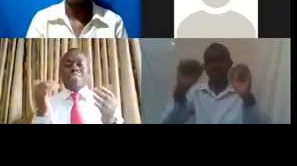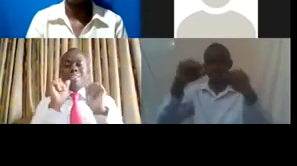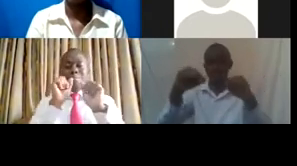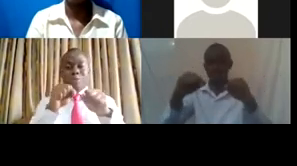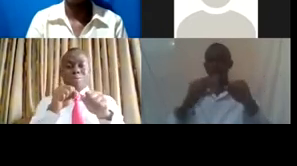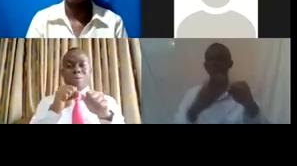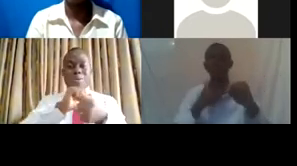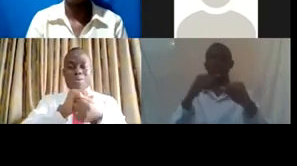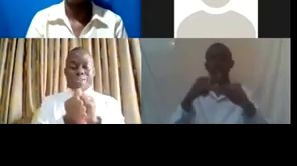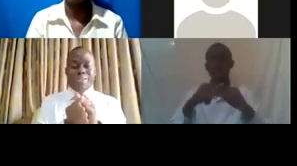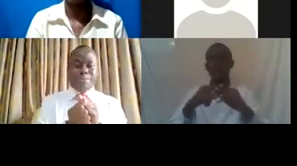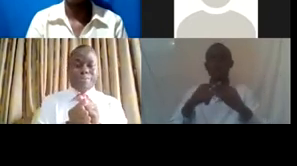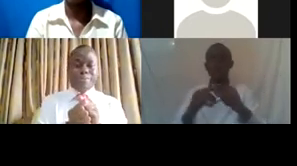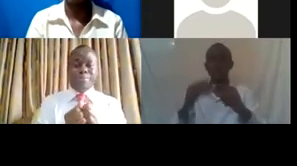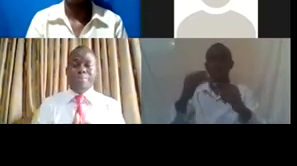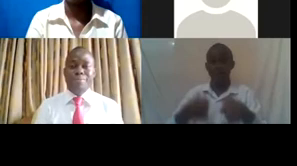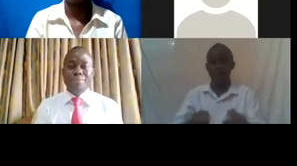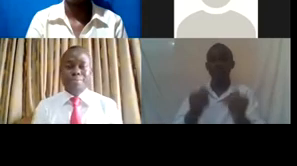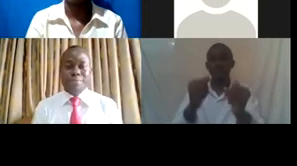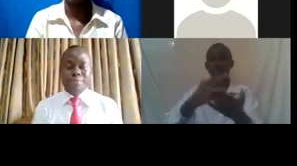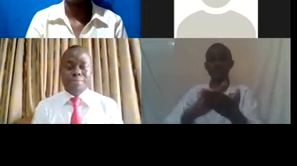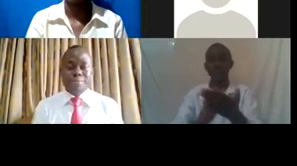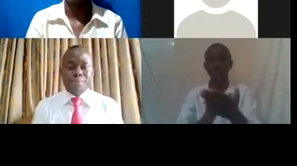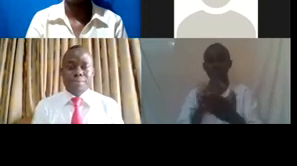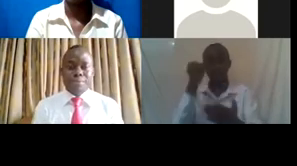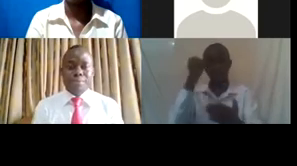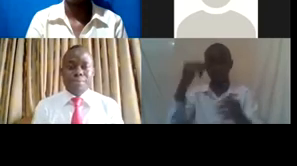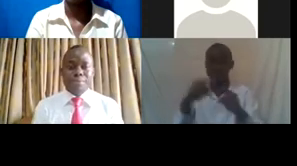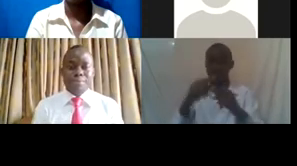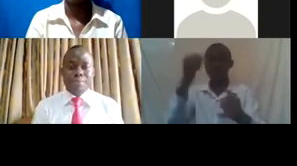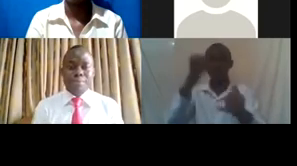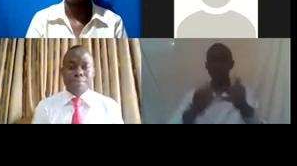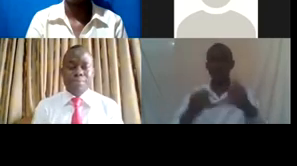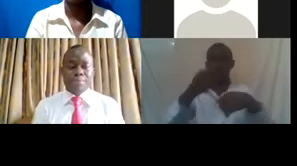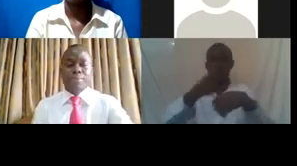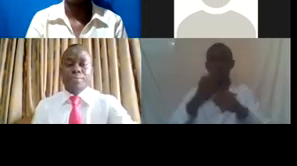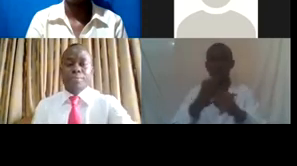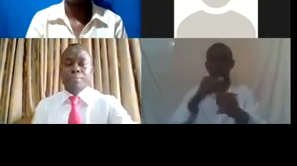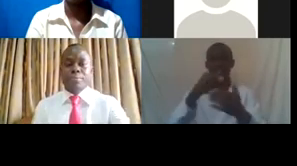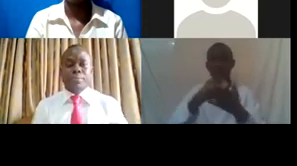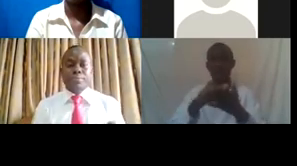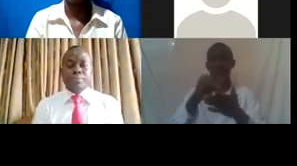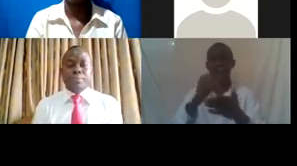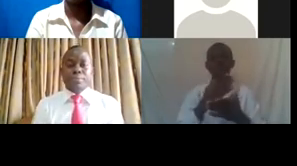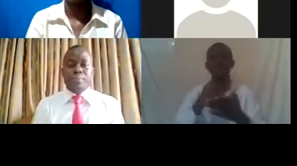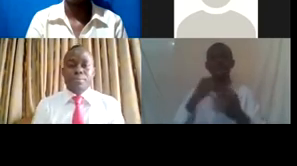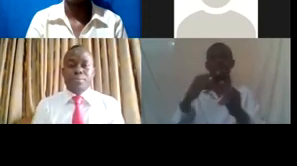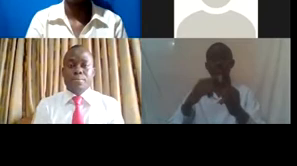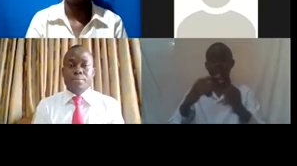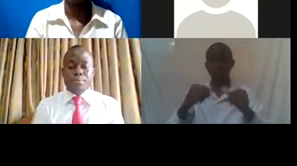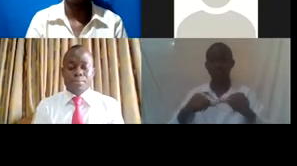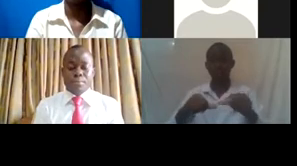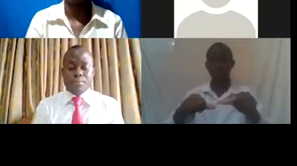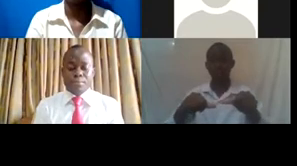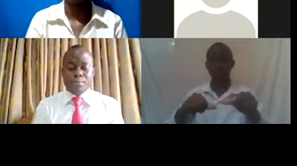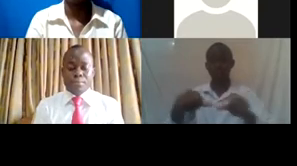to implement some of the recommendations. And finally, it has made recommendations about administrative